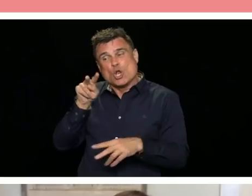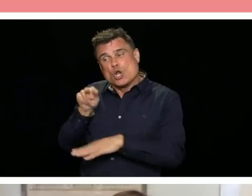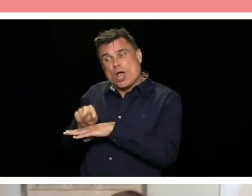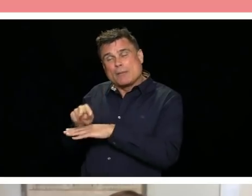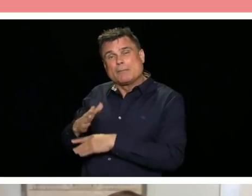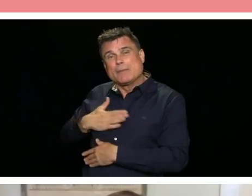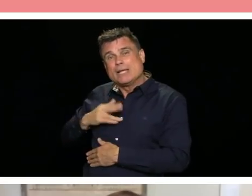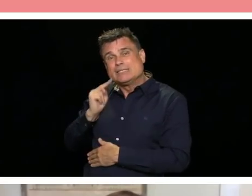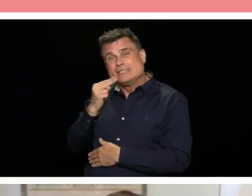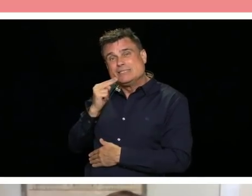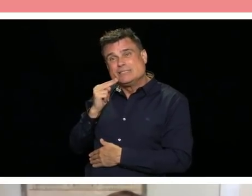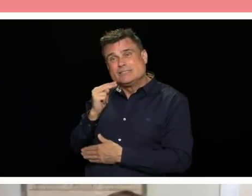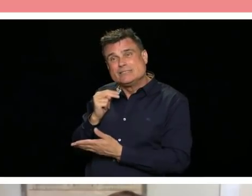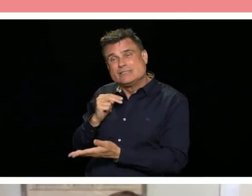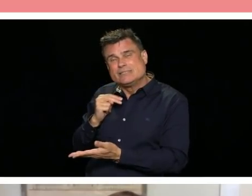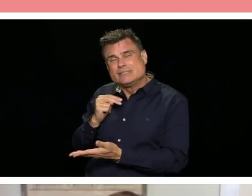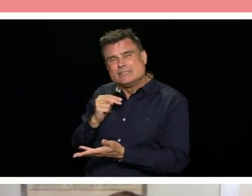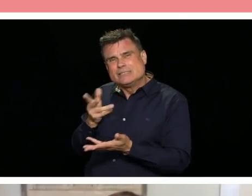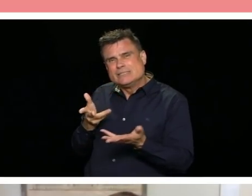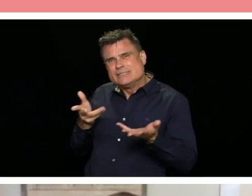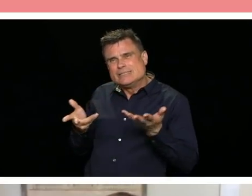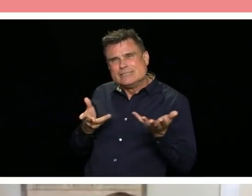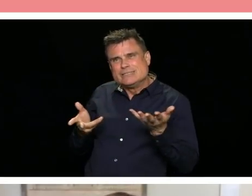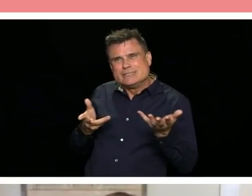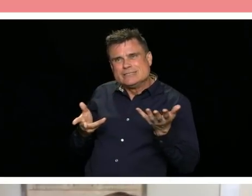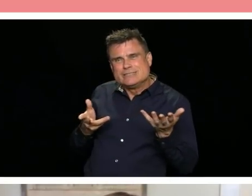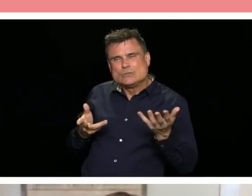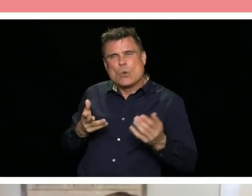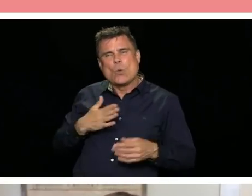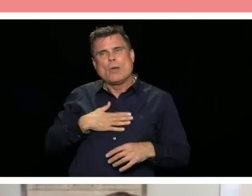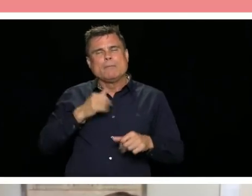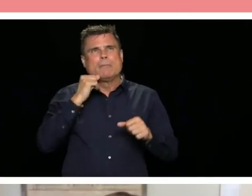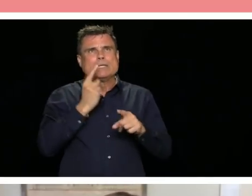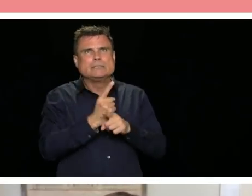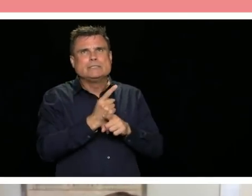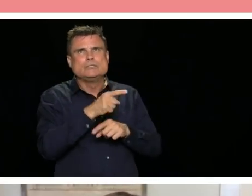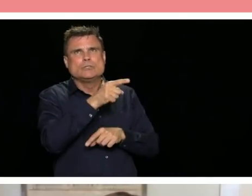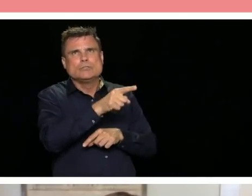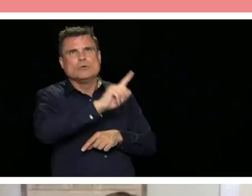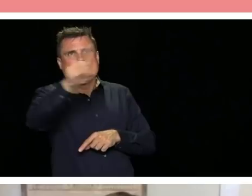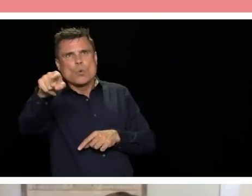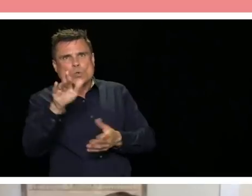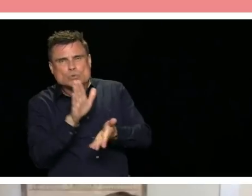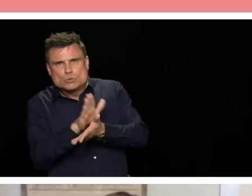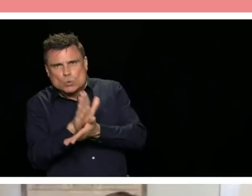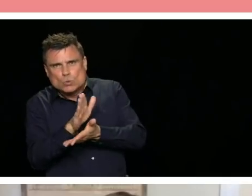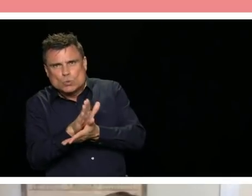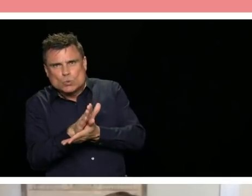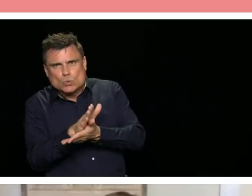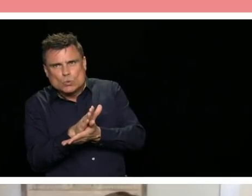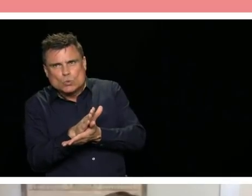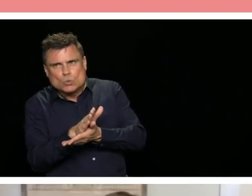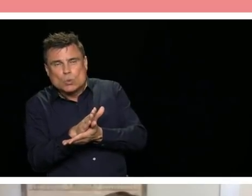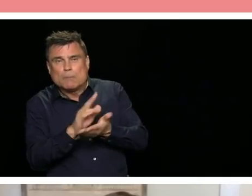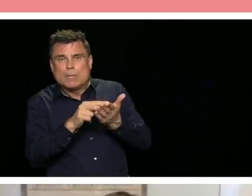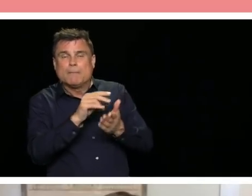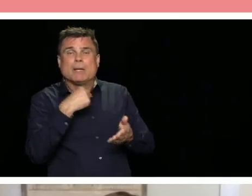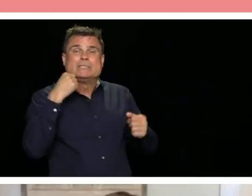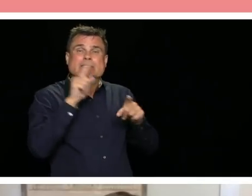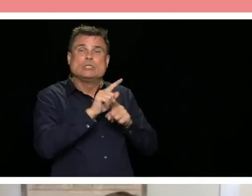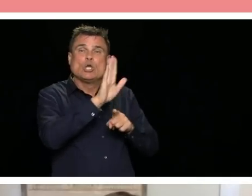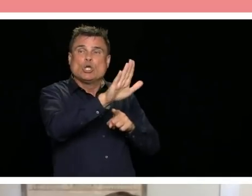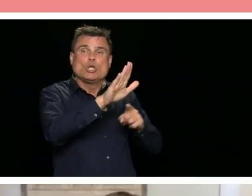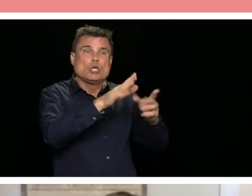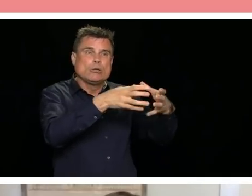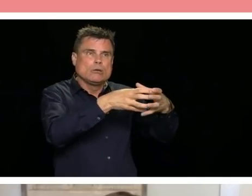the family is going to have a conversation. And that will actually be a decision that the grandparents will make. The grandparents are